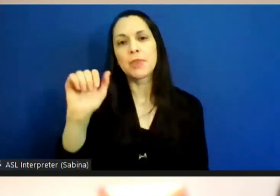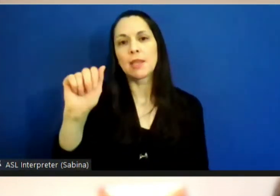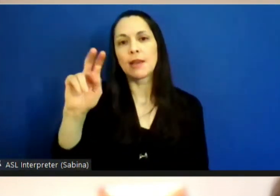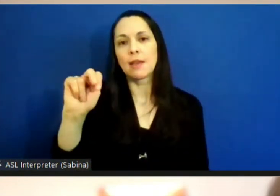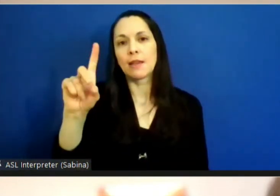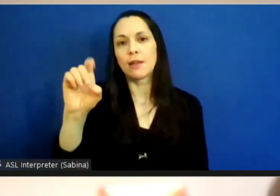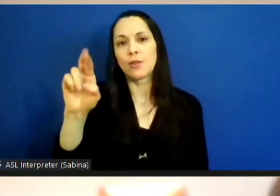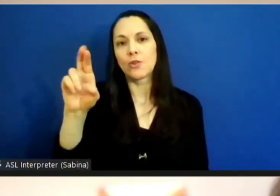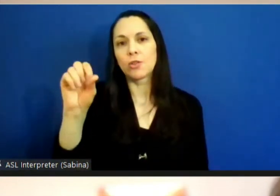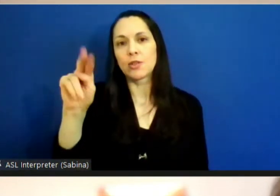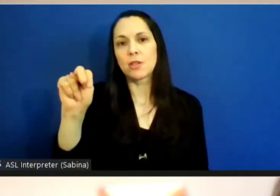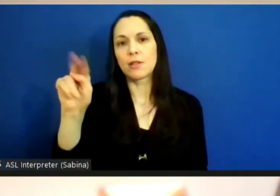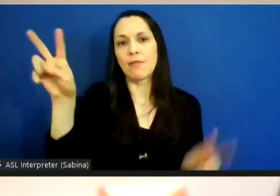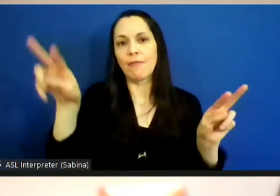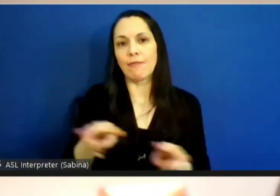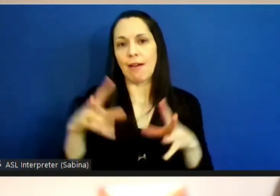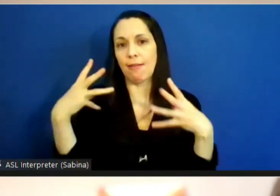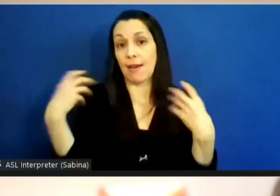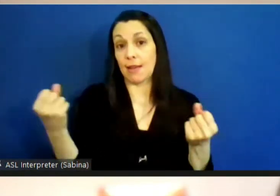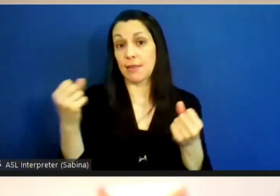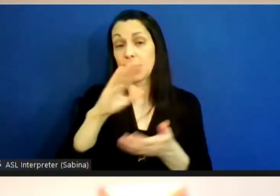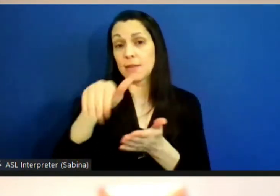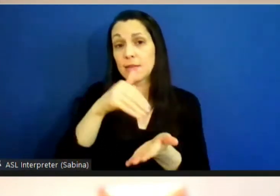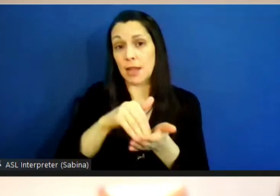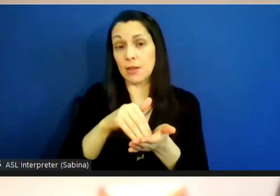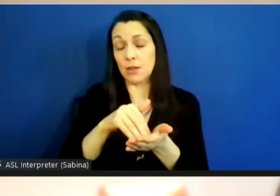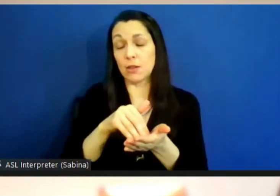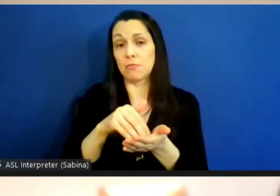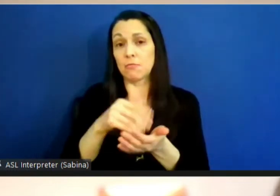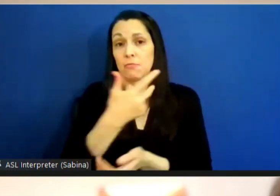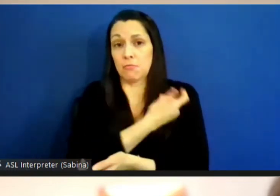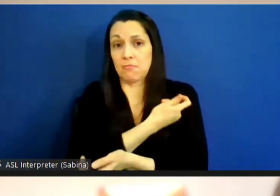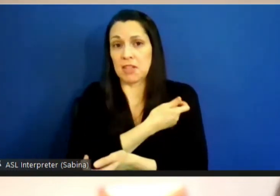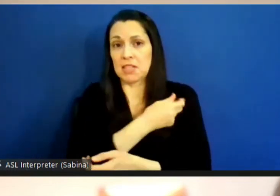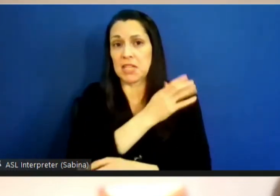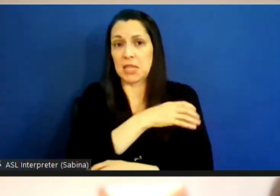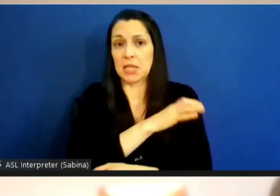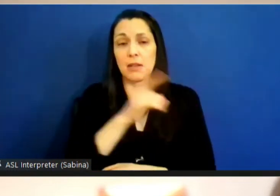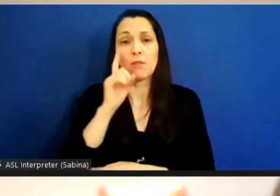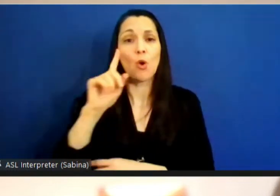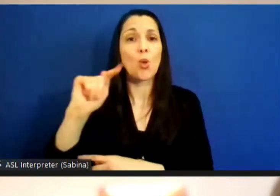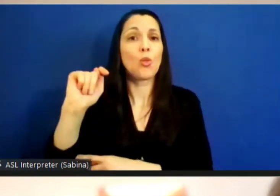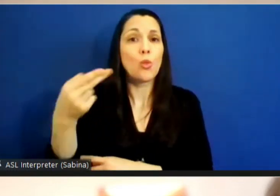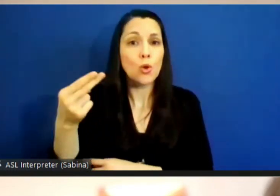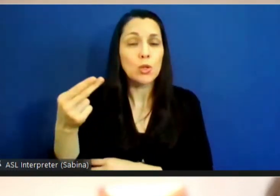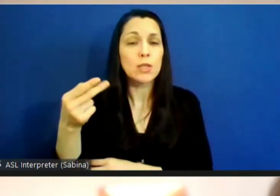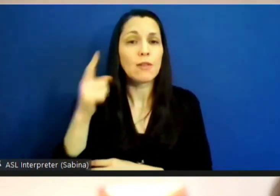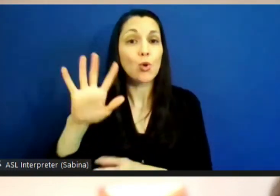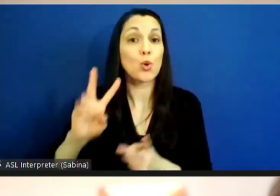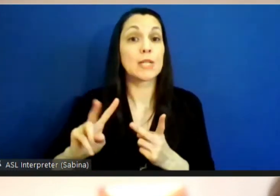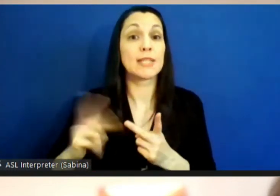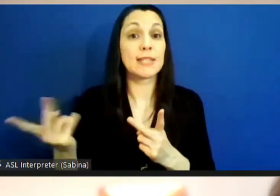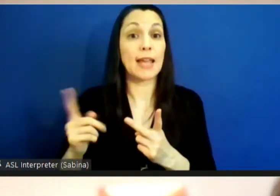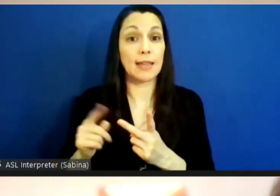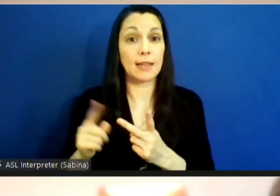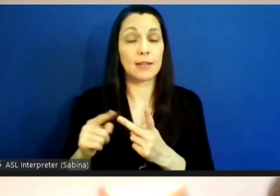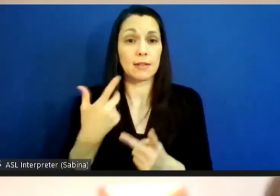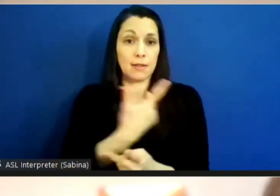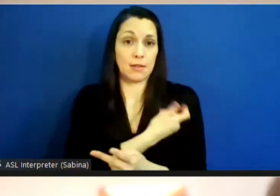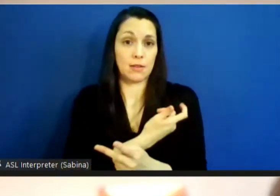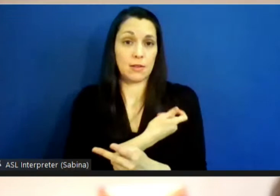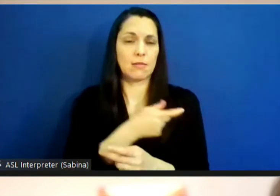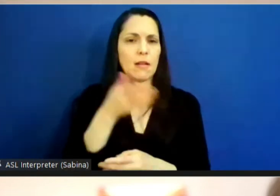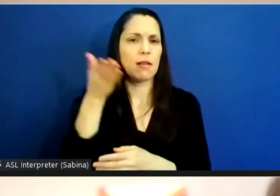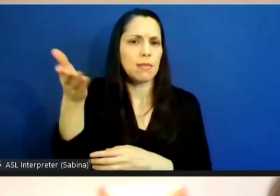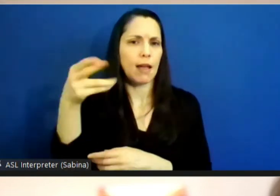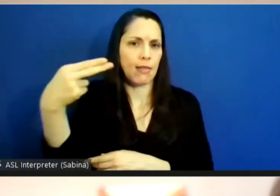Center will have a vaccine clinic on Thursday for second dose Moderna. That will be at the high school.